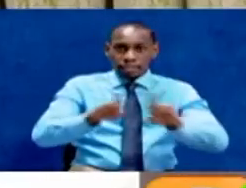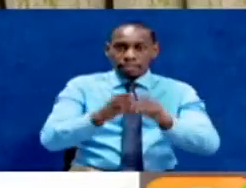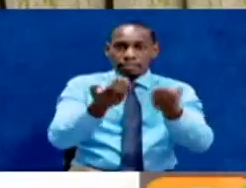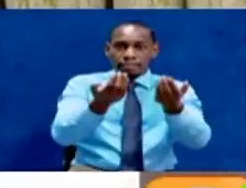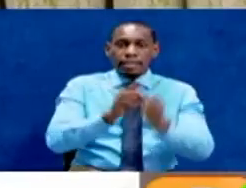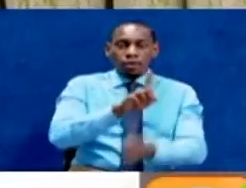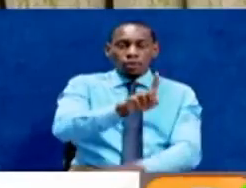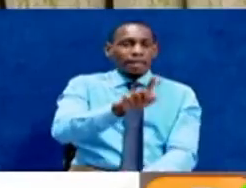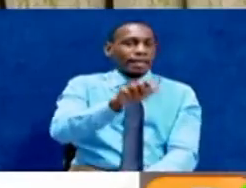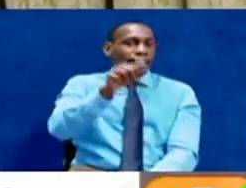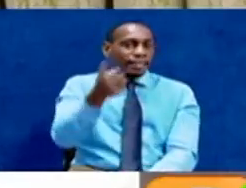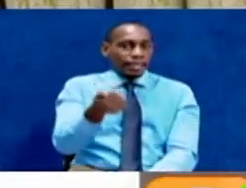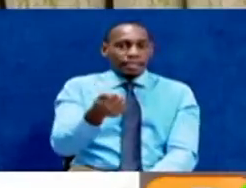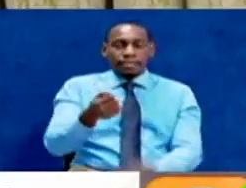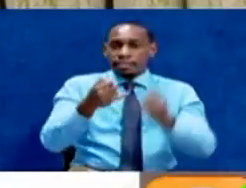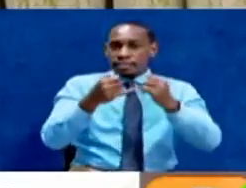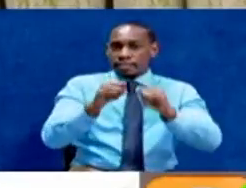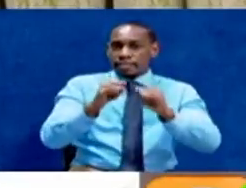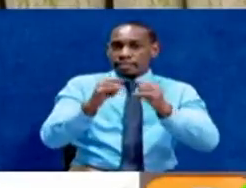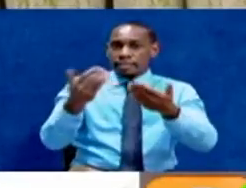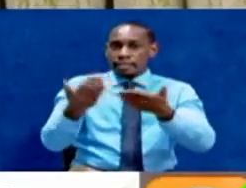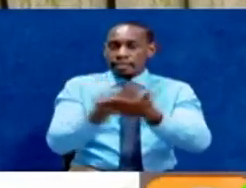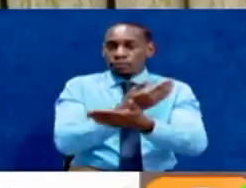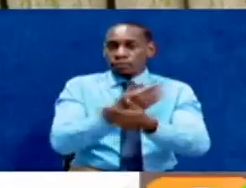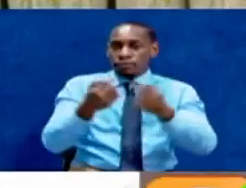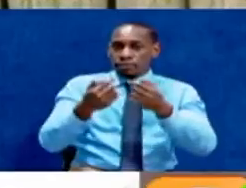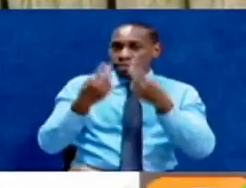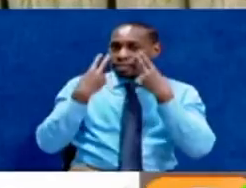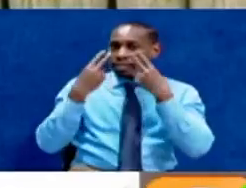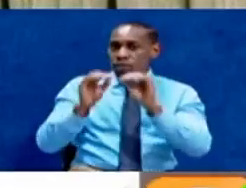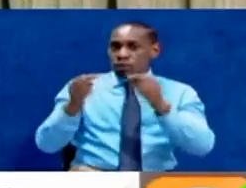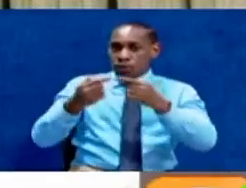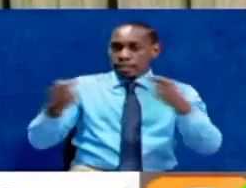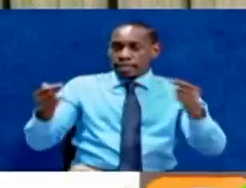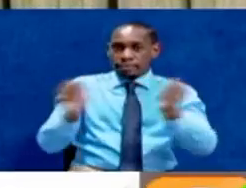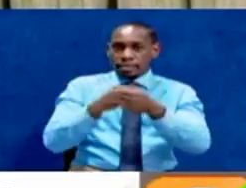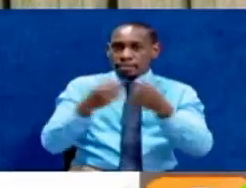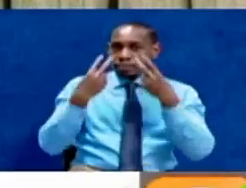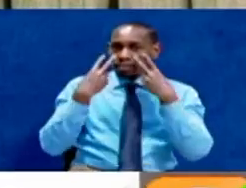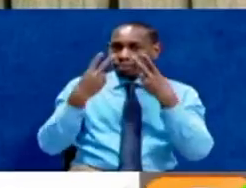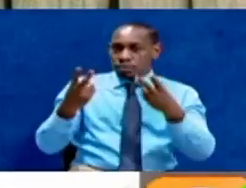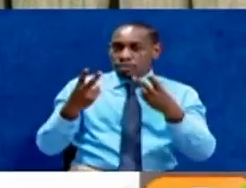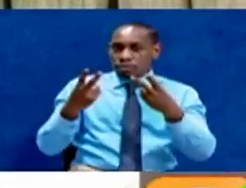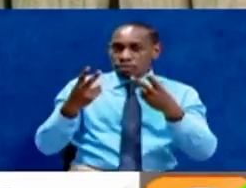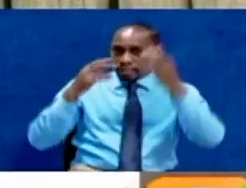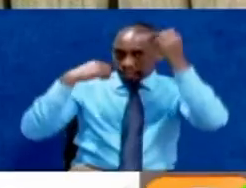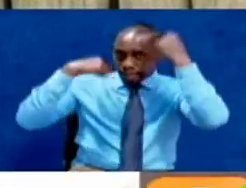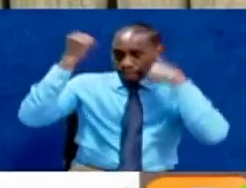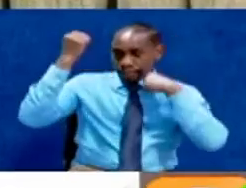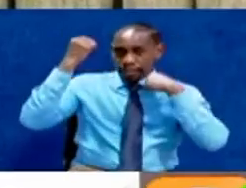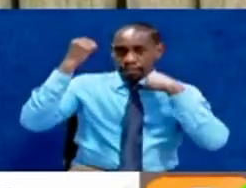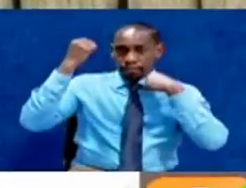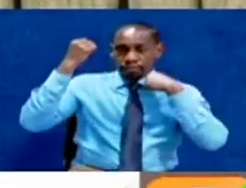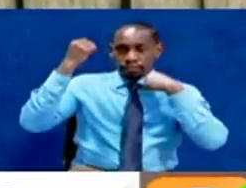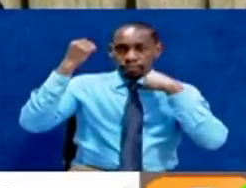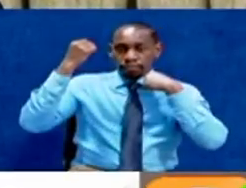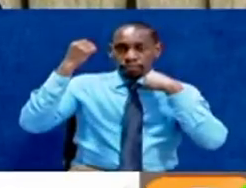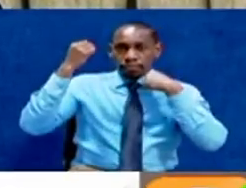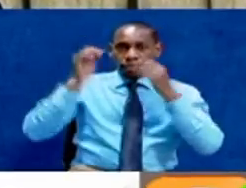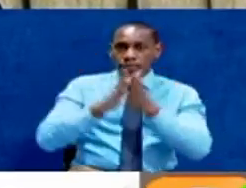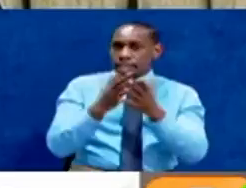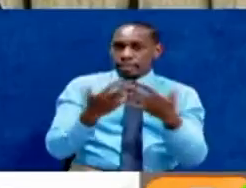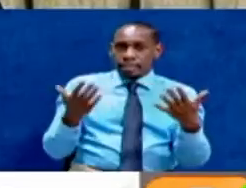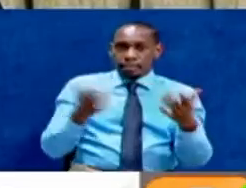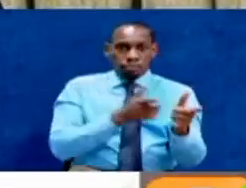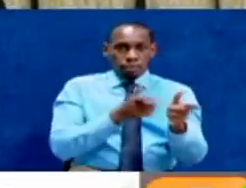require one another in trying to fight this invisible enemy that we cannot use our jet tanks or the